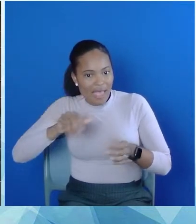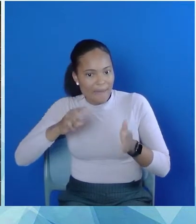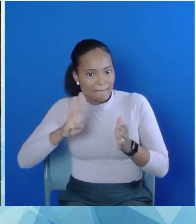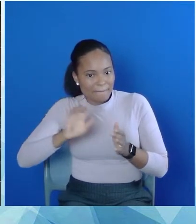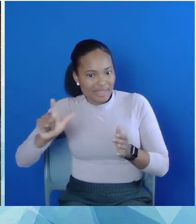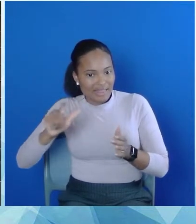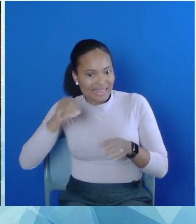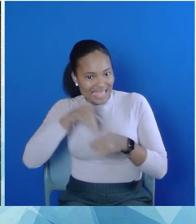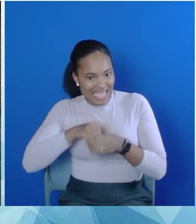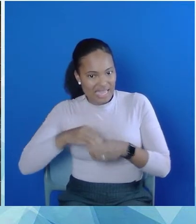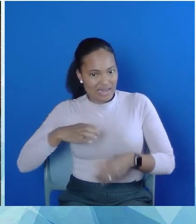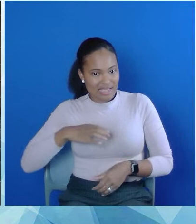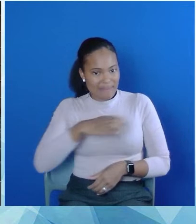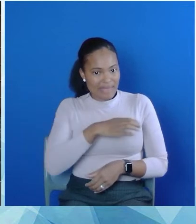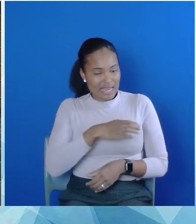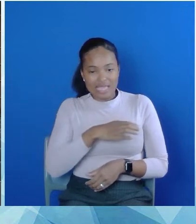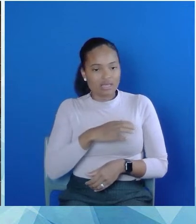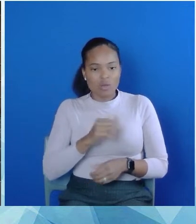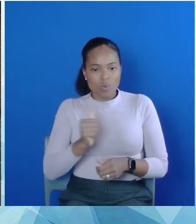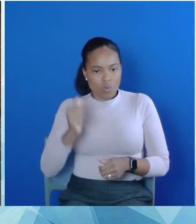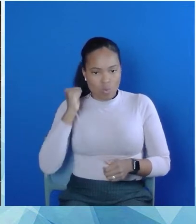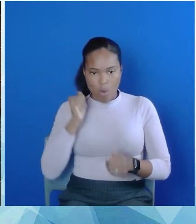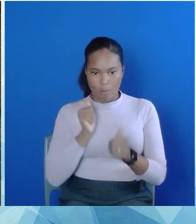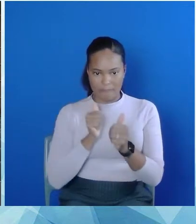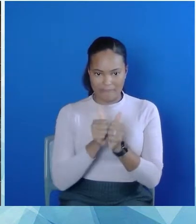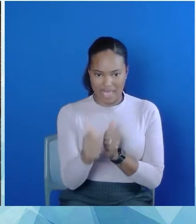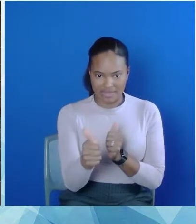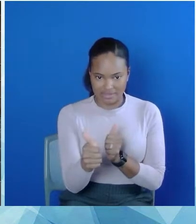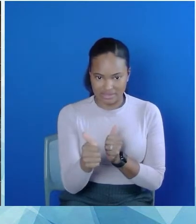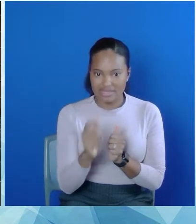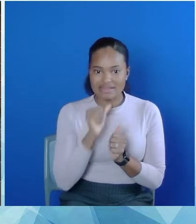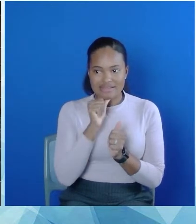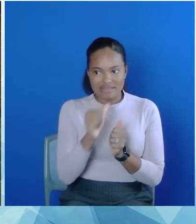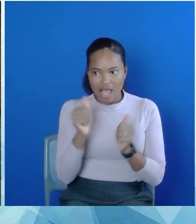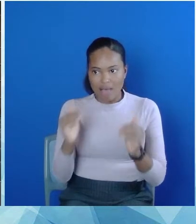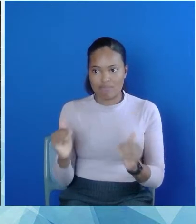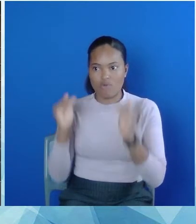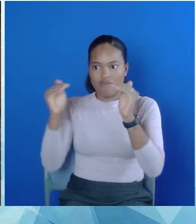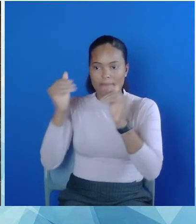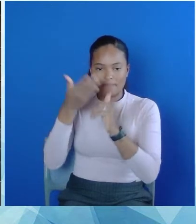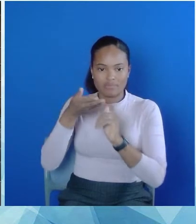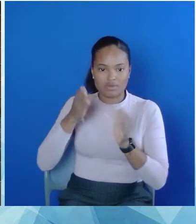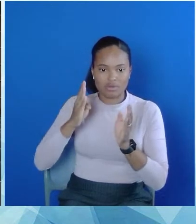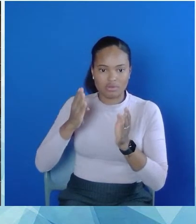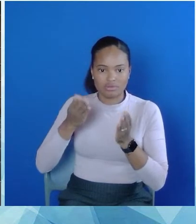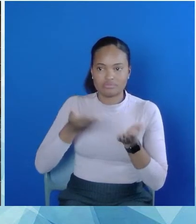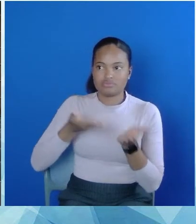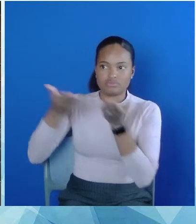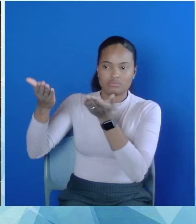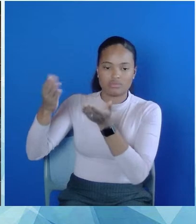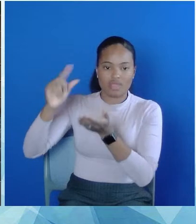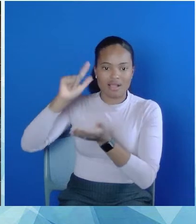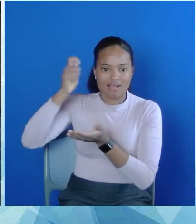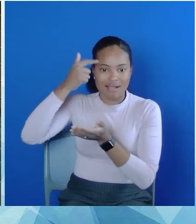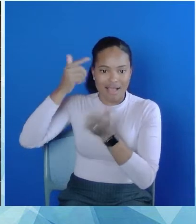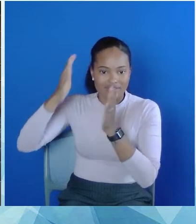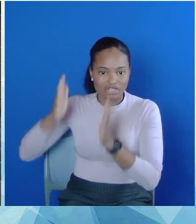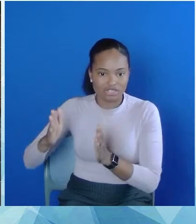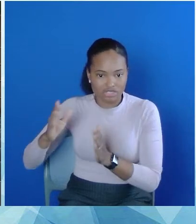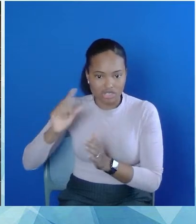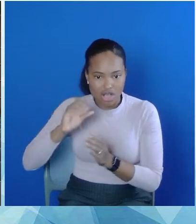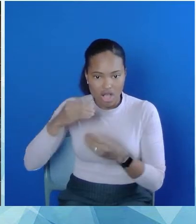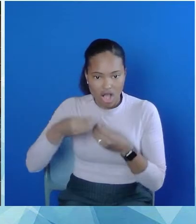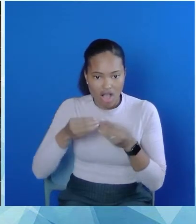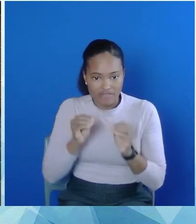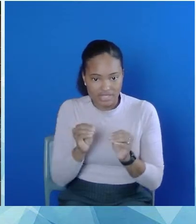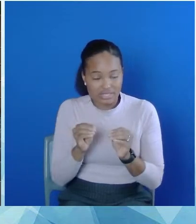pass. It will not go to the governor's office, and then technically ASDB would sunset, meaning that we would